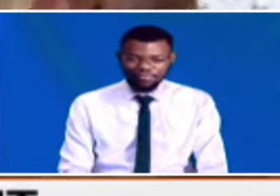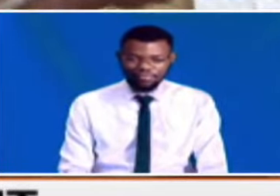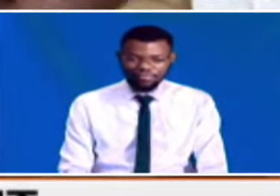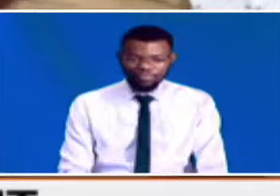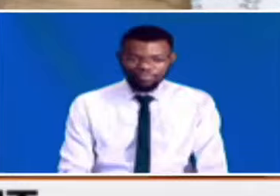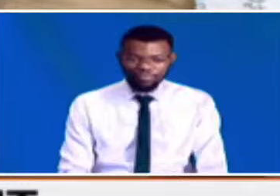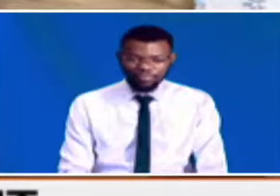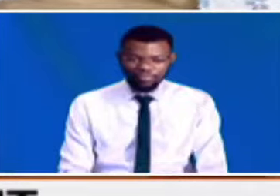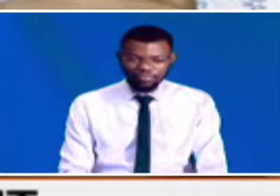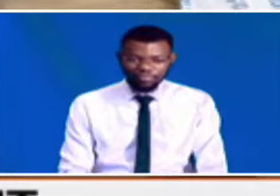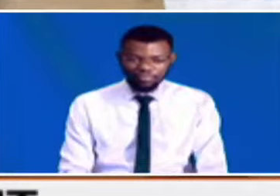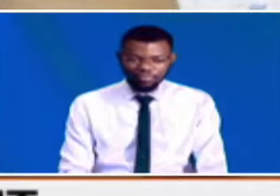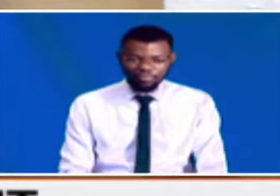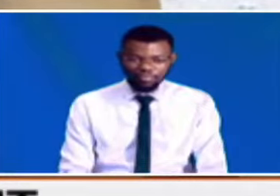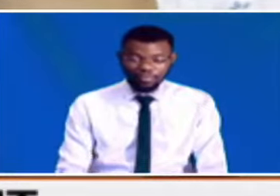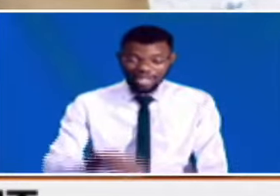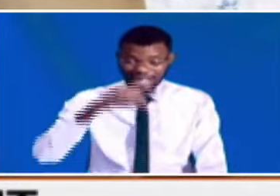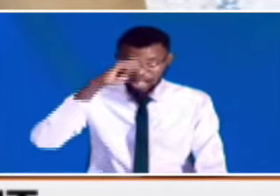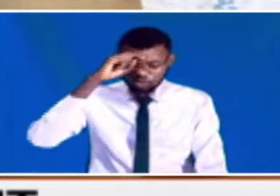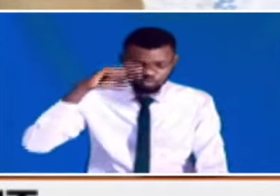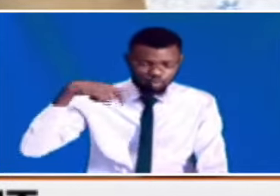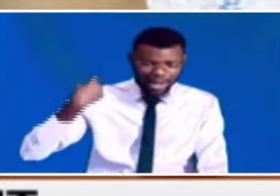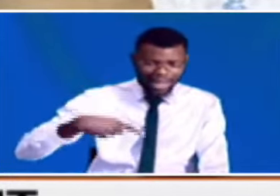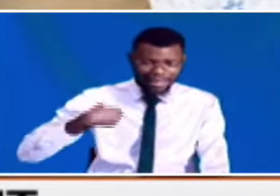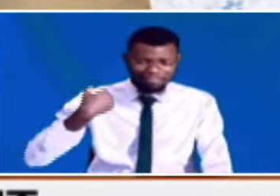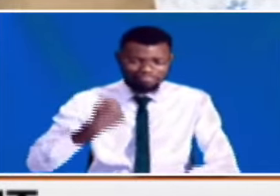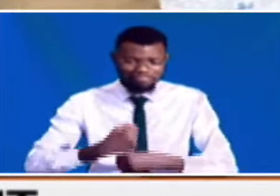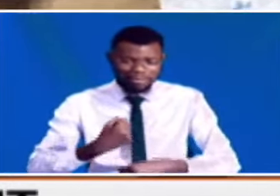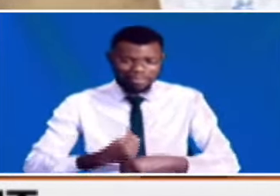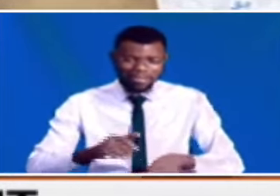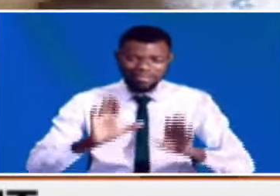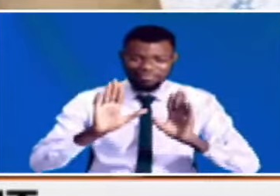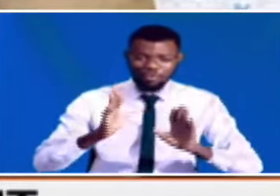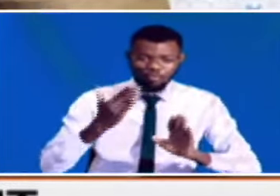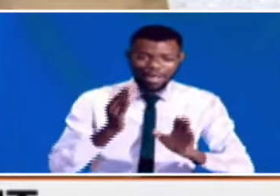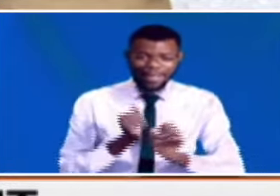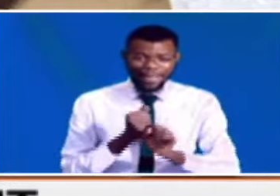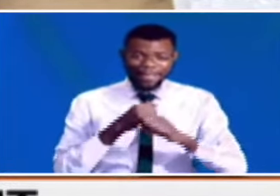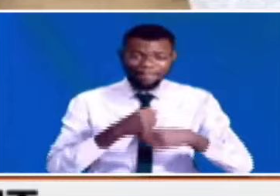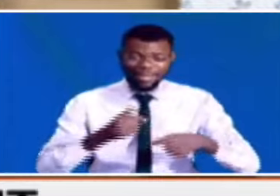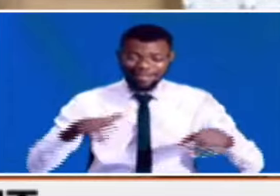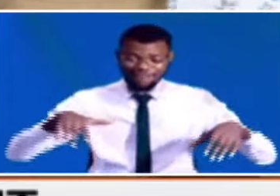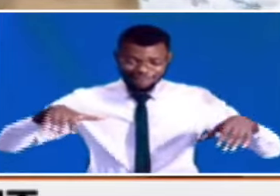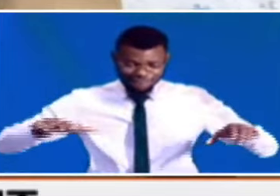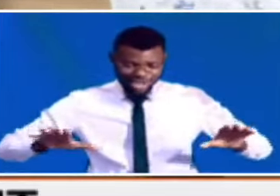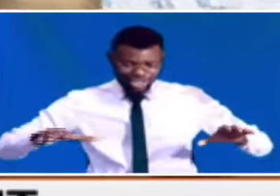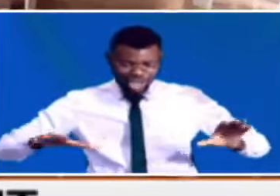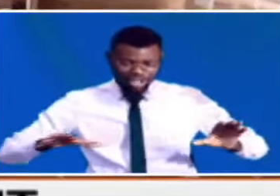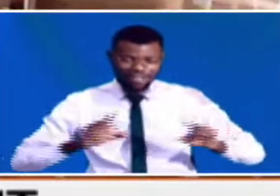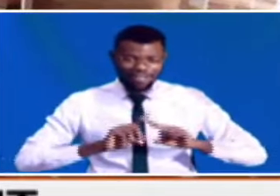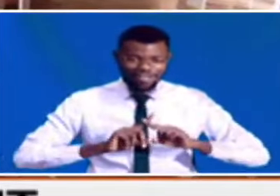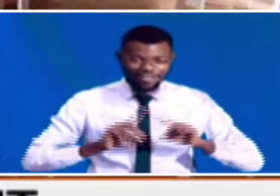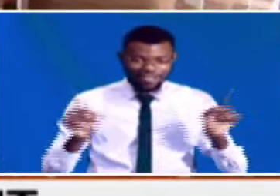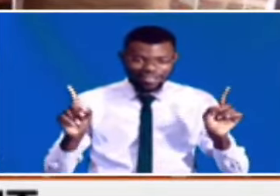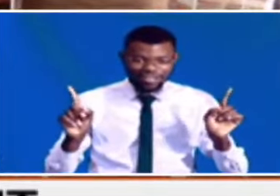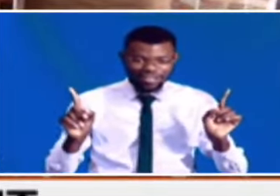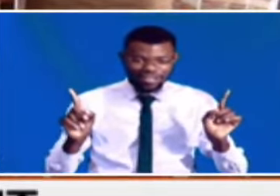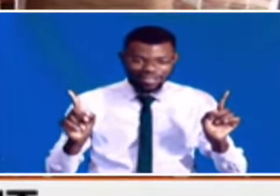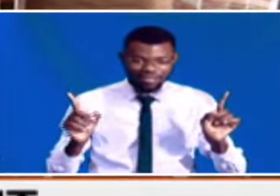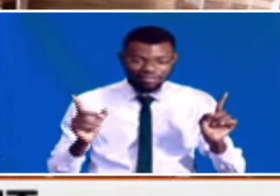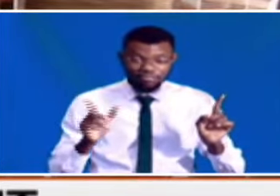The informal juakali sector plays a vital role in Kenya's furniture industry. However, the mostly informal artisanal